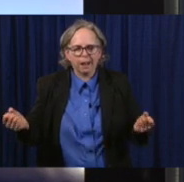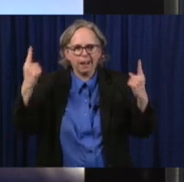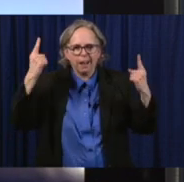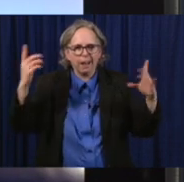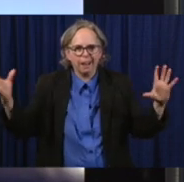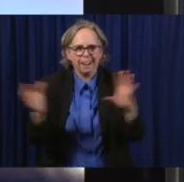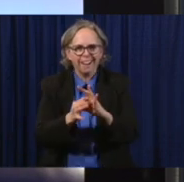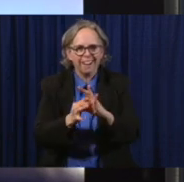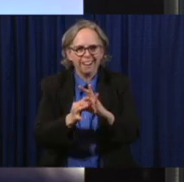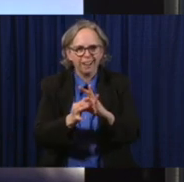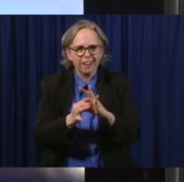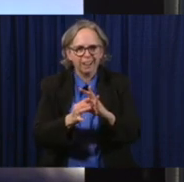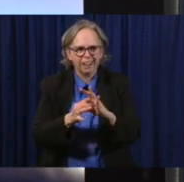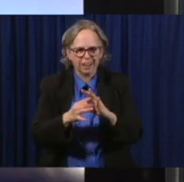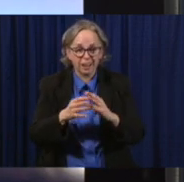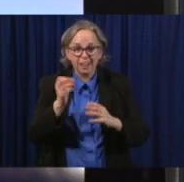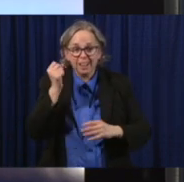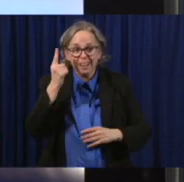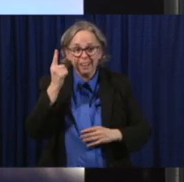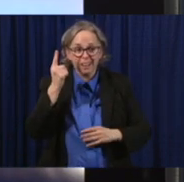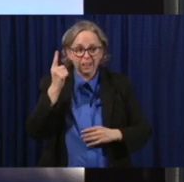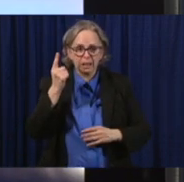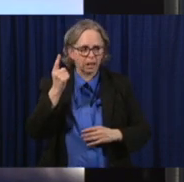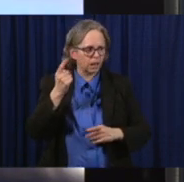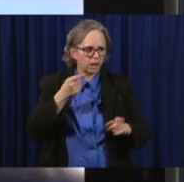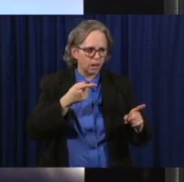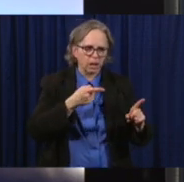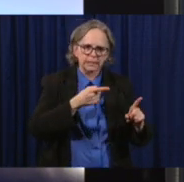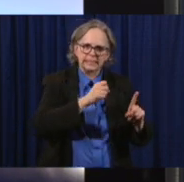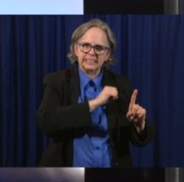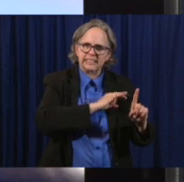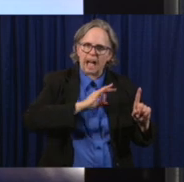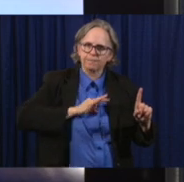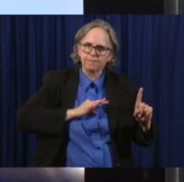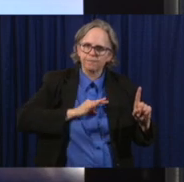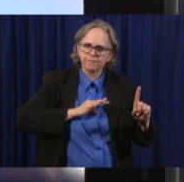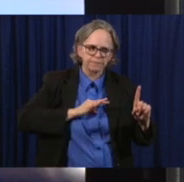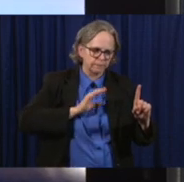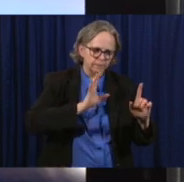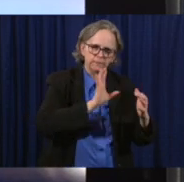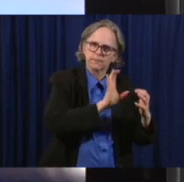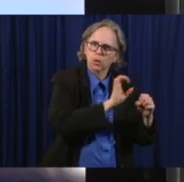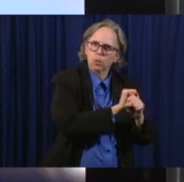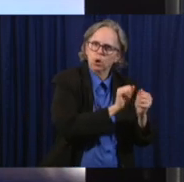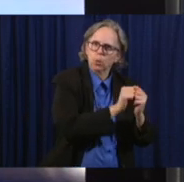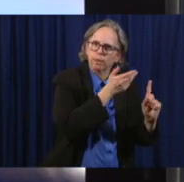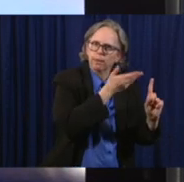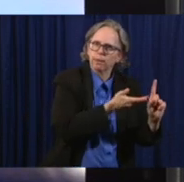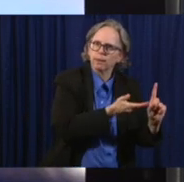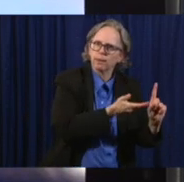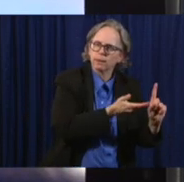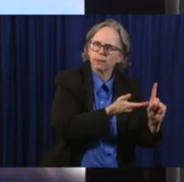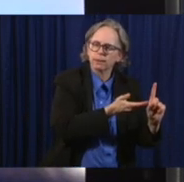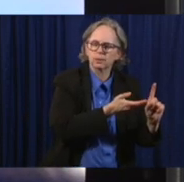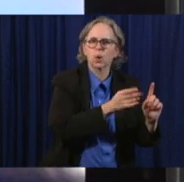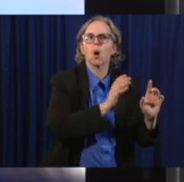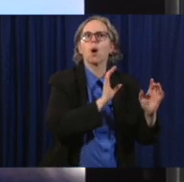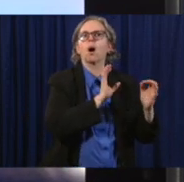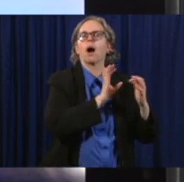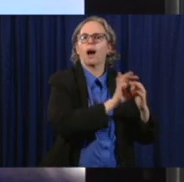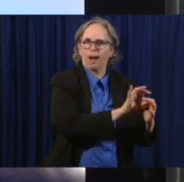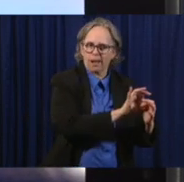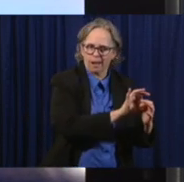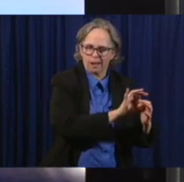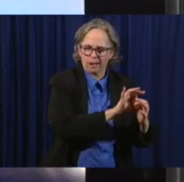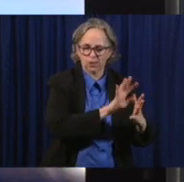staff who are providing this care for this individual and on behalf of those families. And so, again, the enormity of this cannot